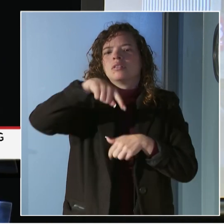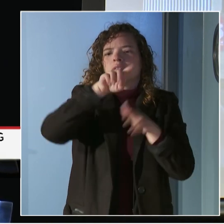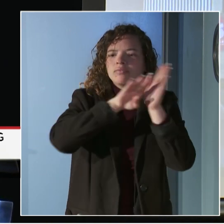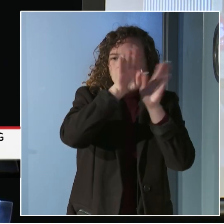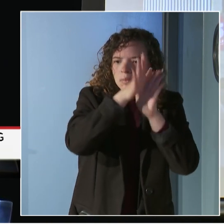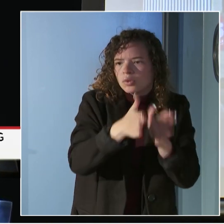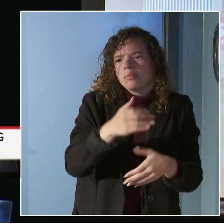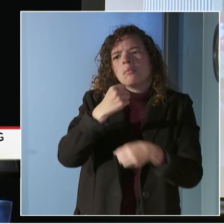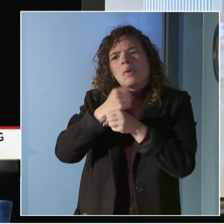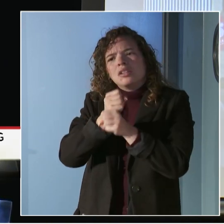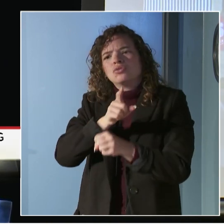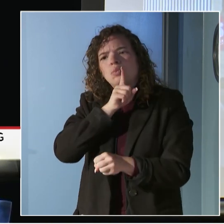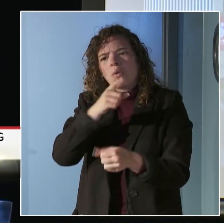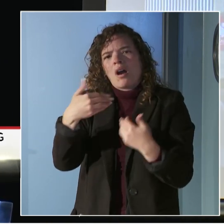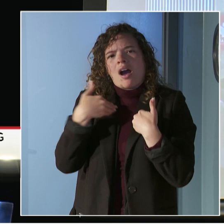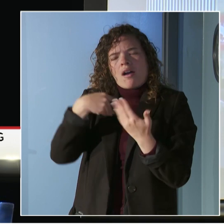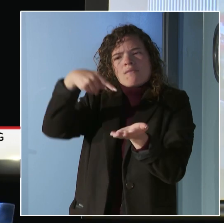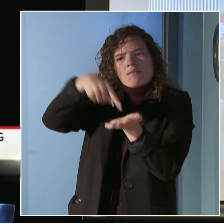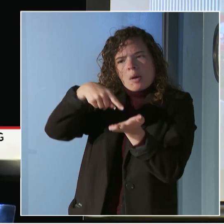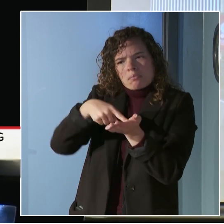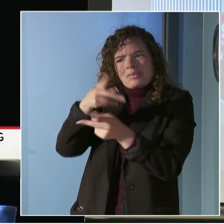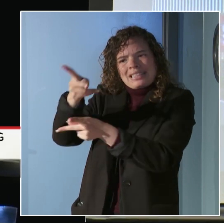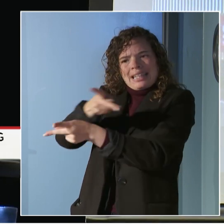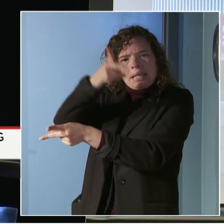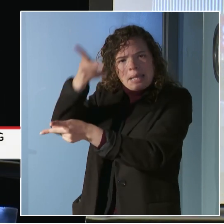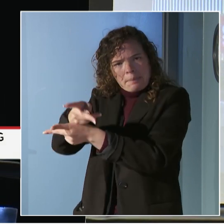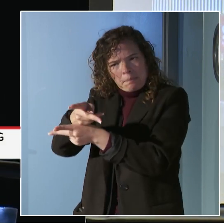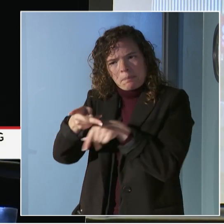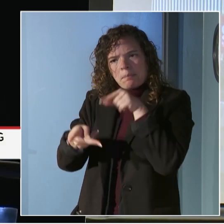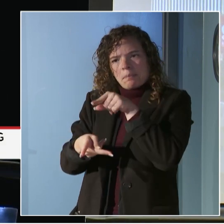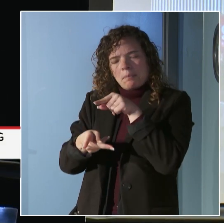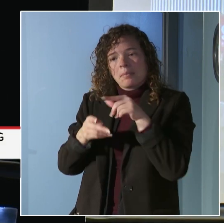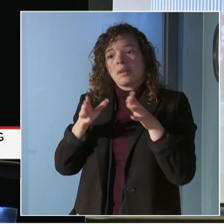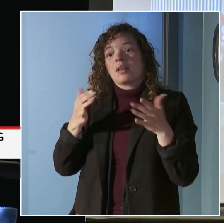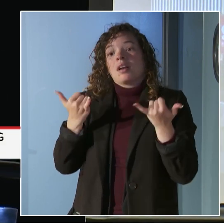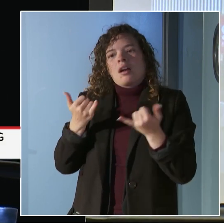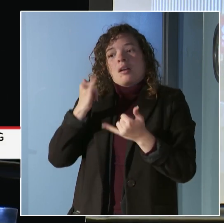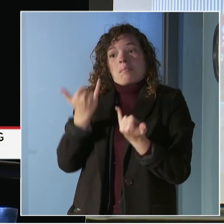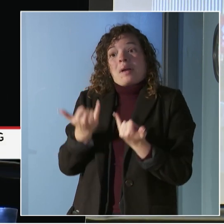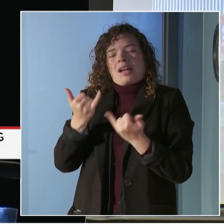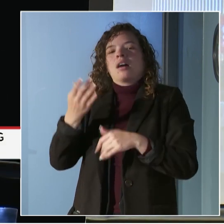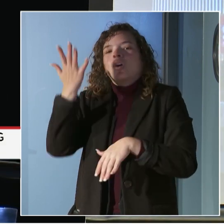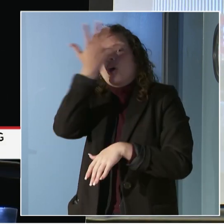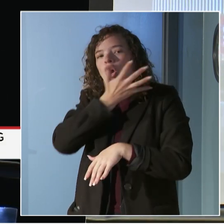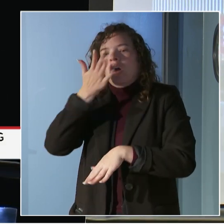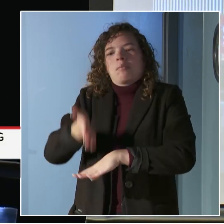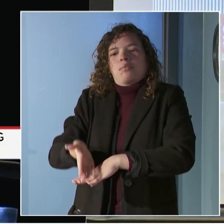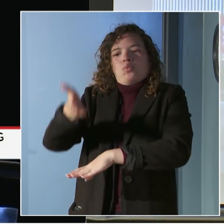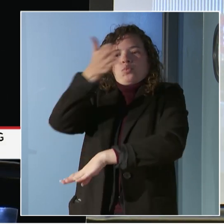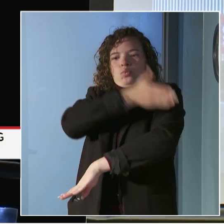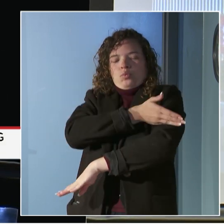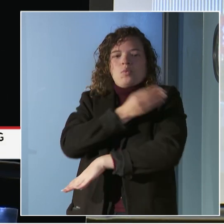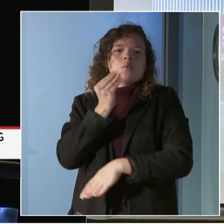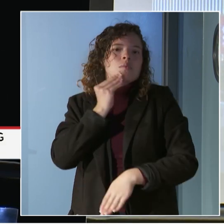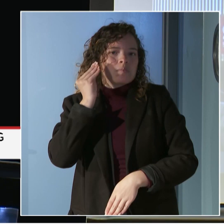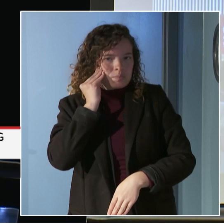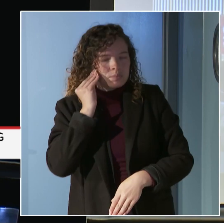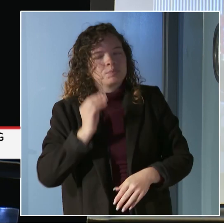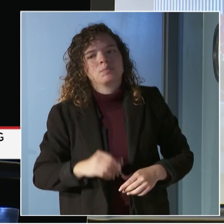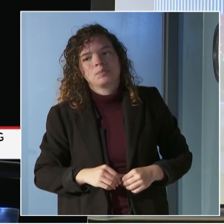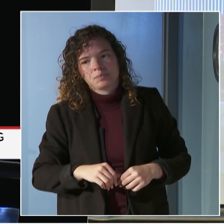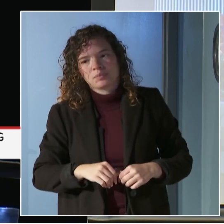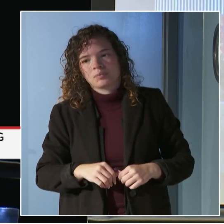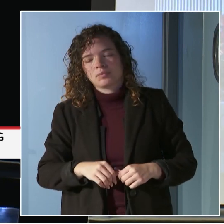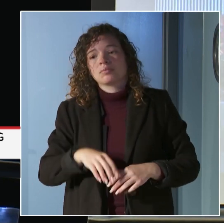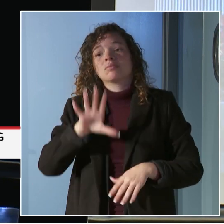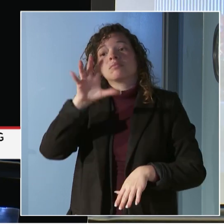affordable, but also make them contemporary. So all that's to say that we're 50 homes closer